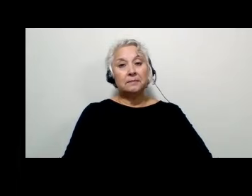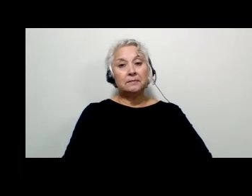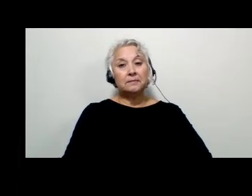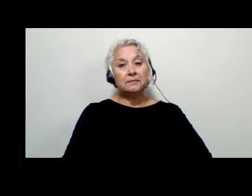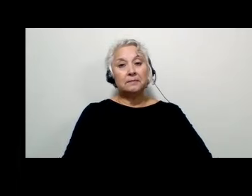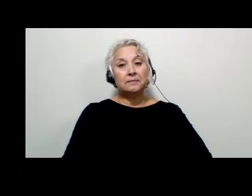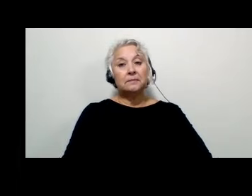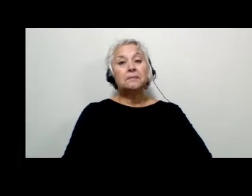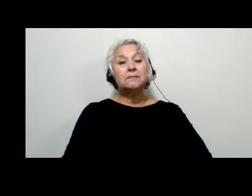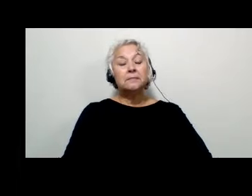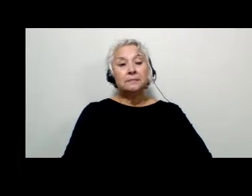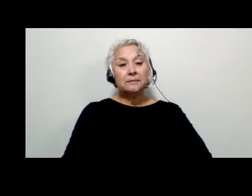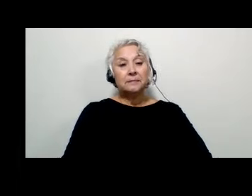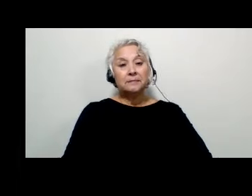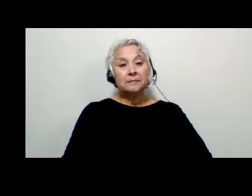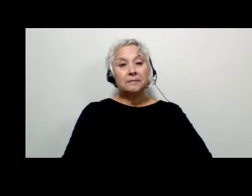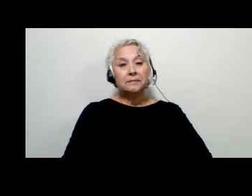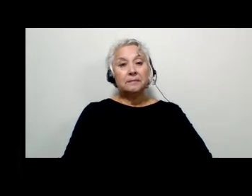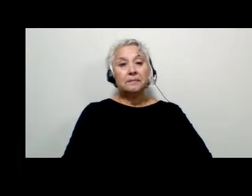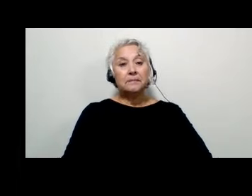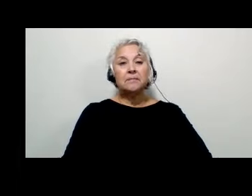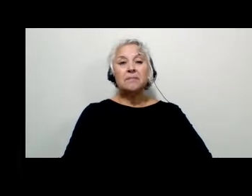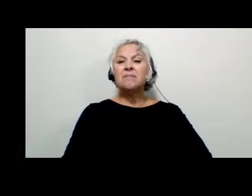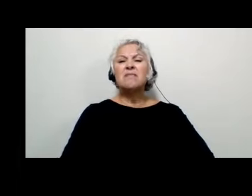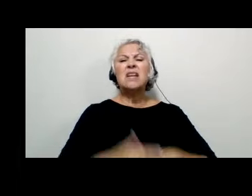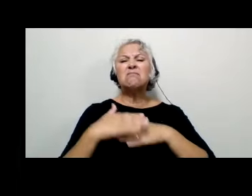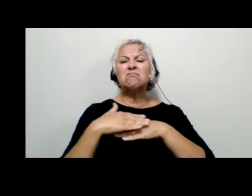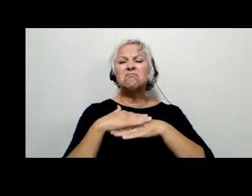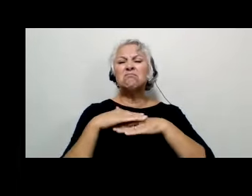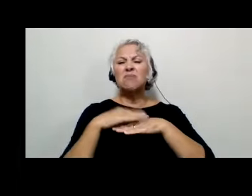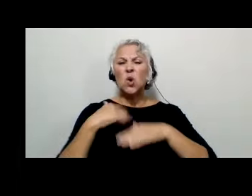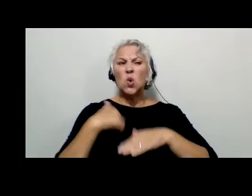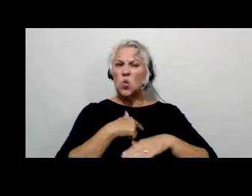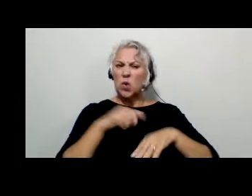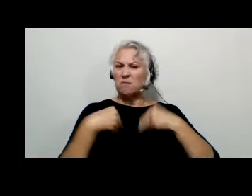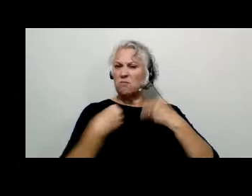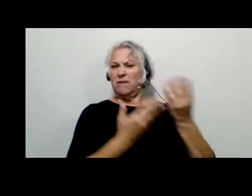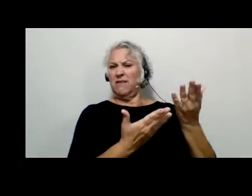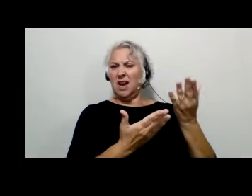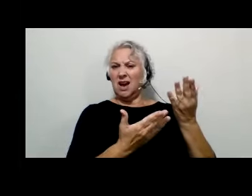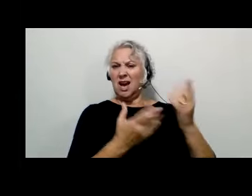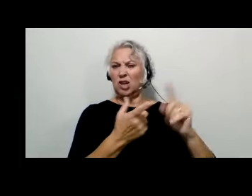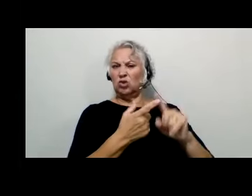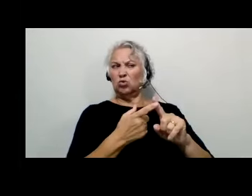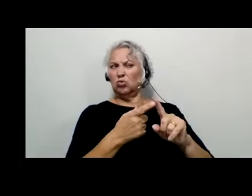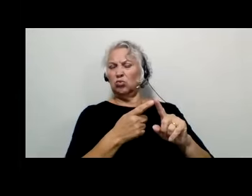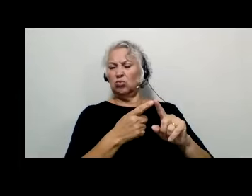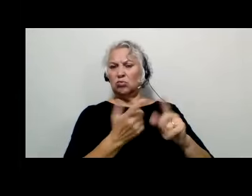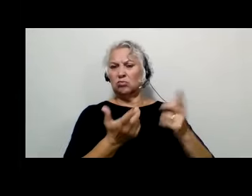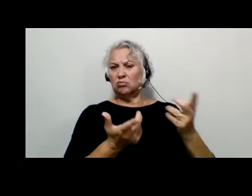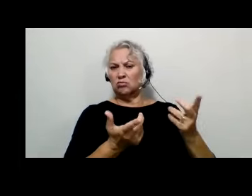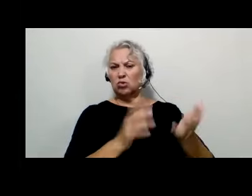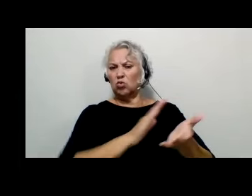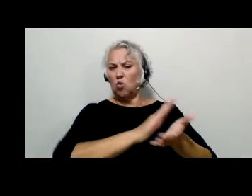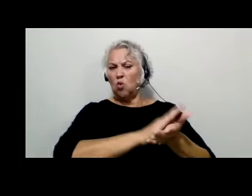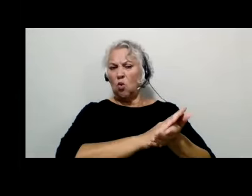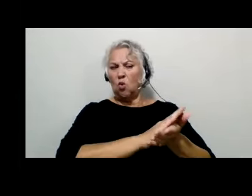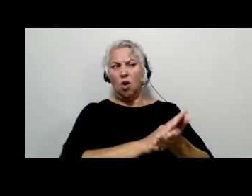The basics of what we provide to a school or the individual